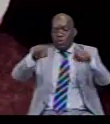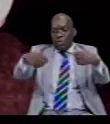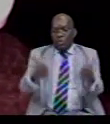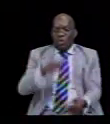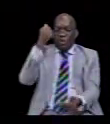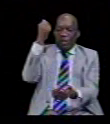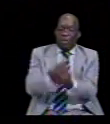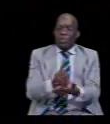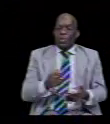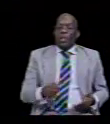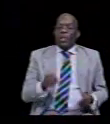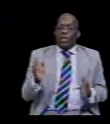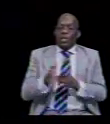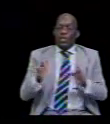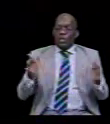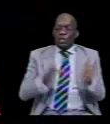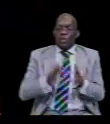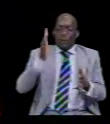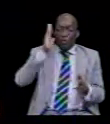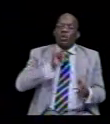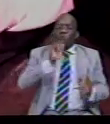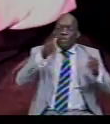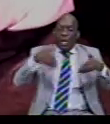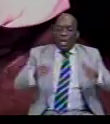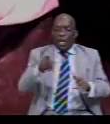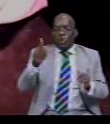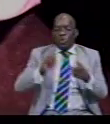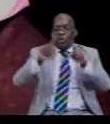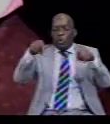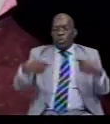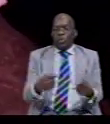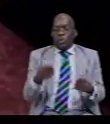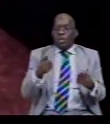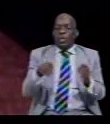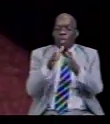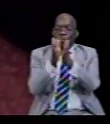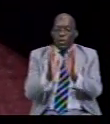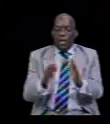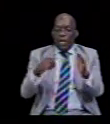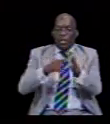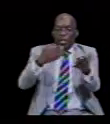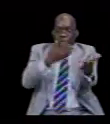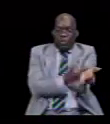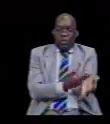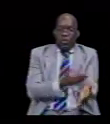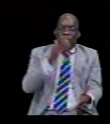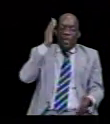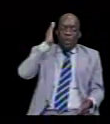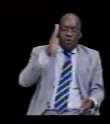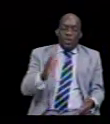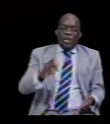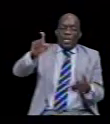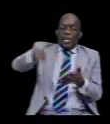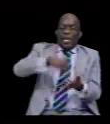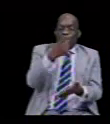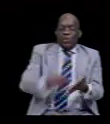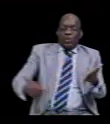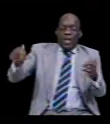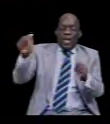Jesus does not allow you to go. And the prayer this morning will cancel everything.